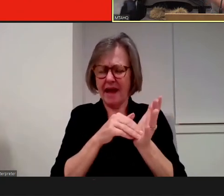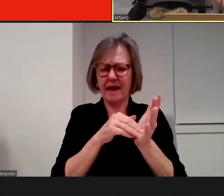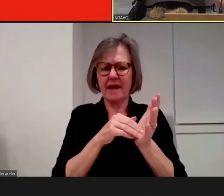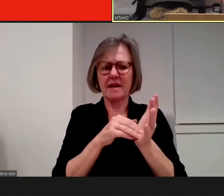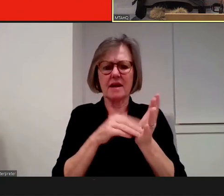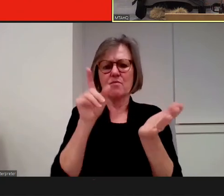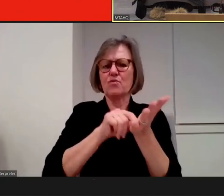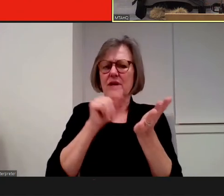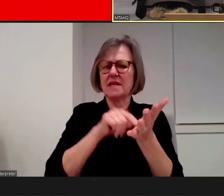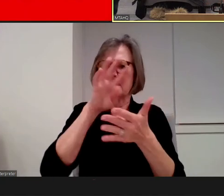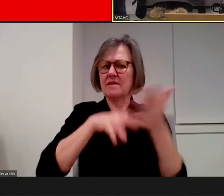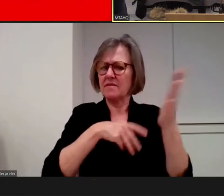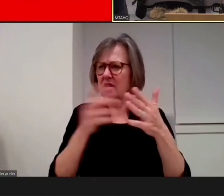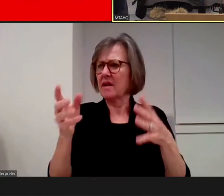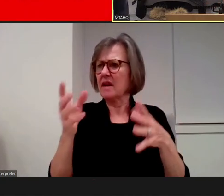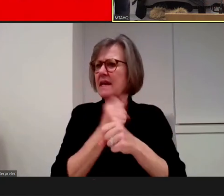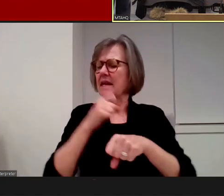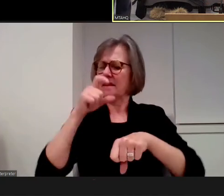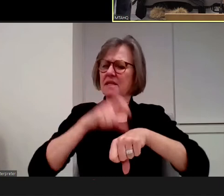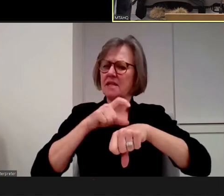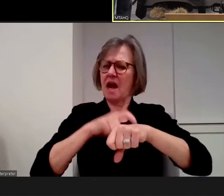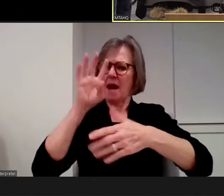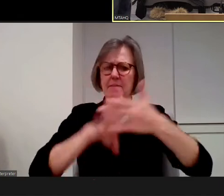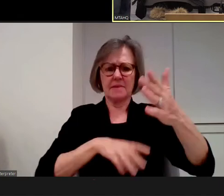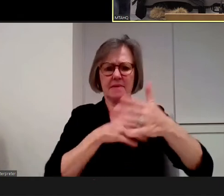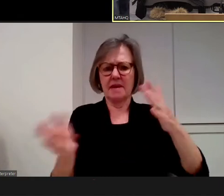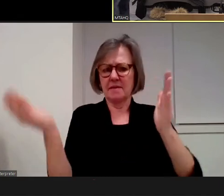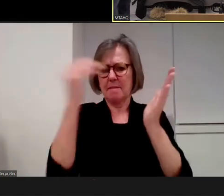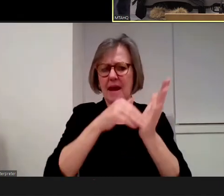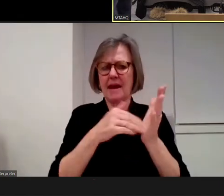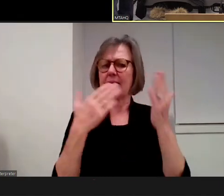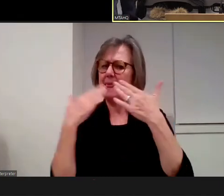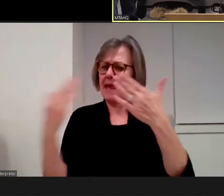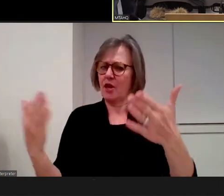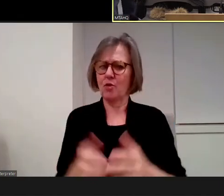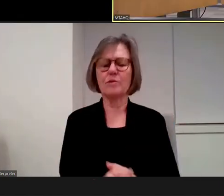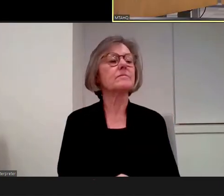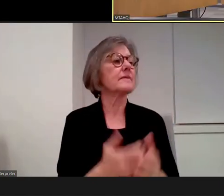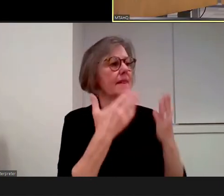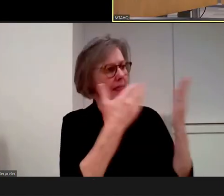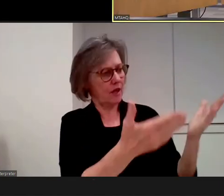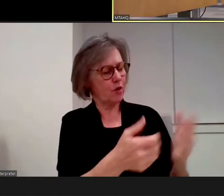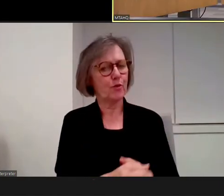back at all the stations so we can get some timetables back. Thank you. Thank you.